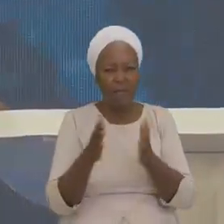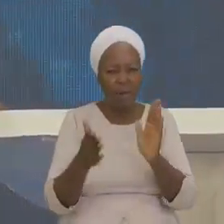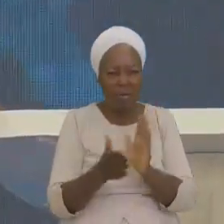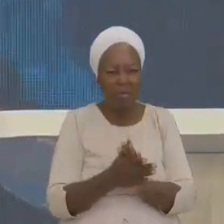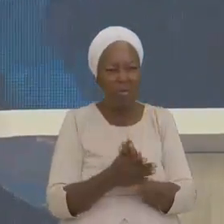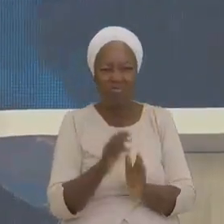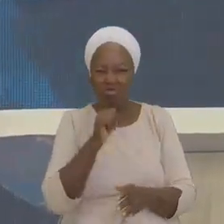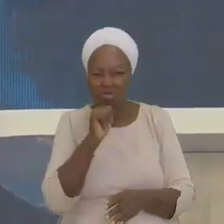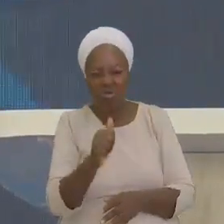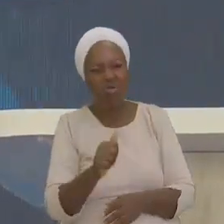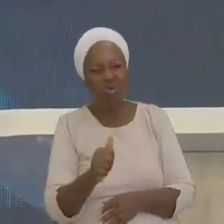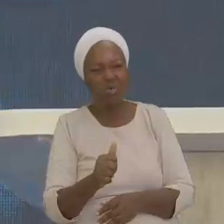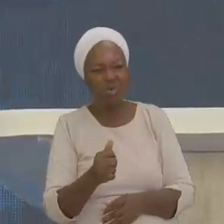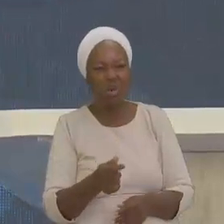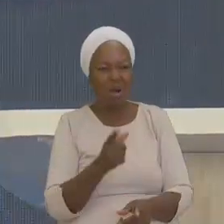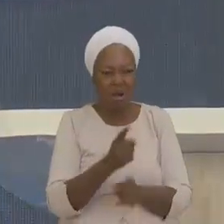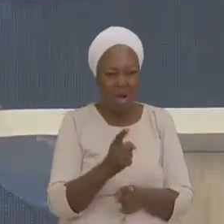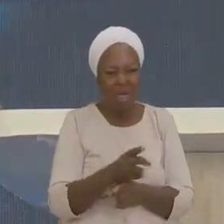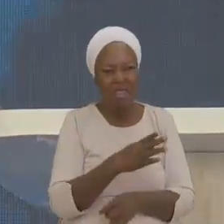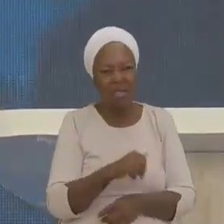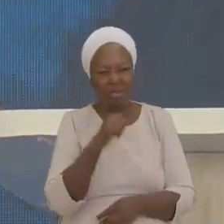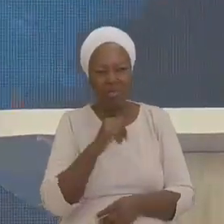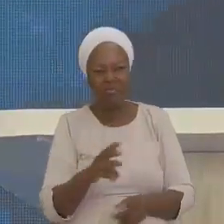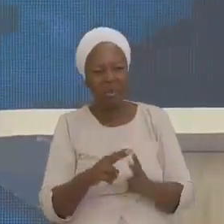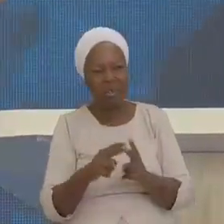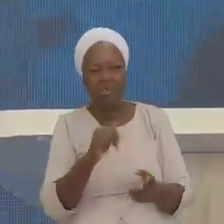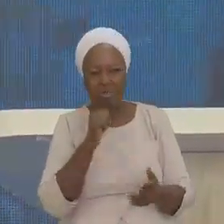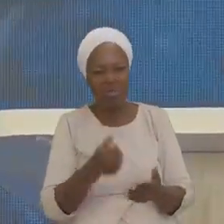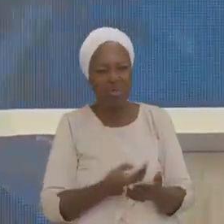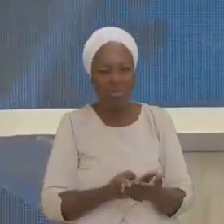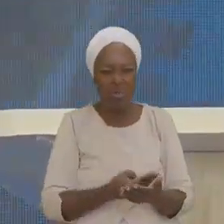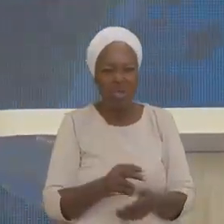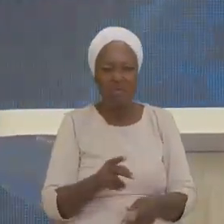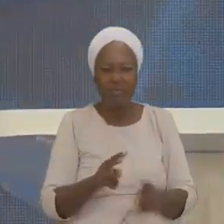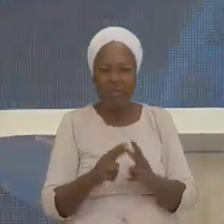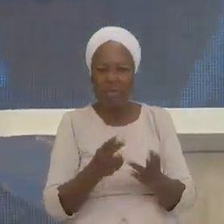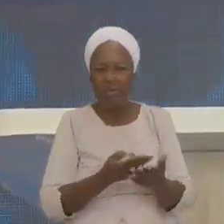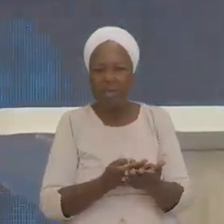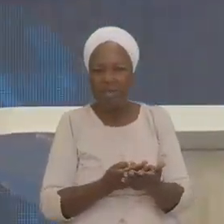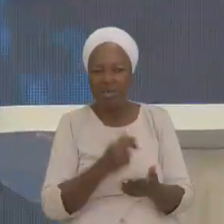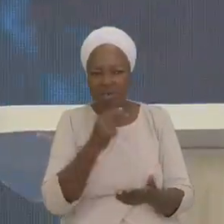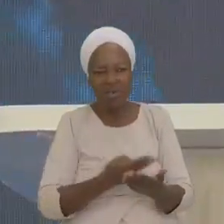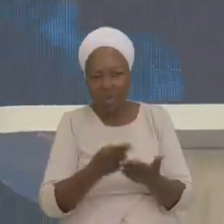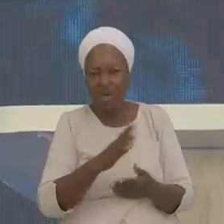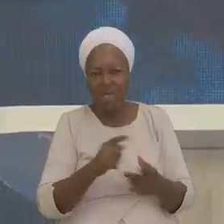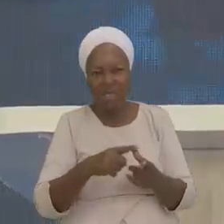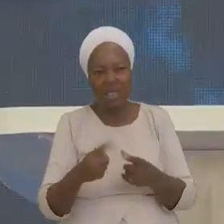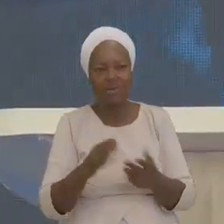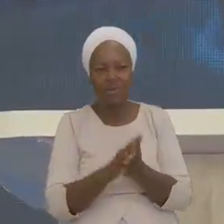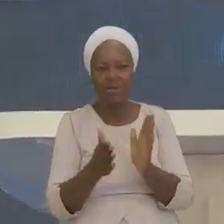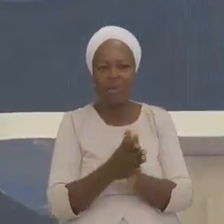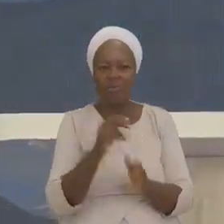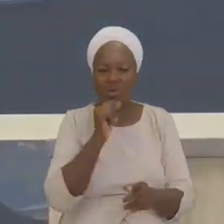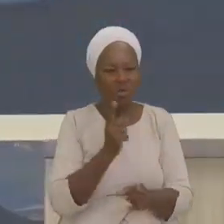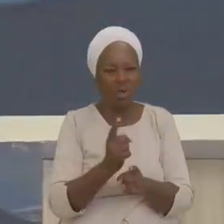it becomes unrighteous, it becomes illegitimate. Christ the priest has come that all those things in our